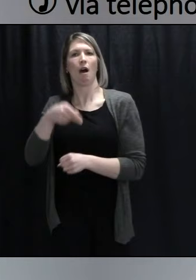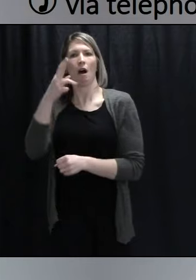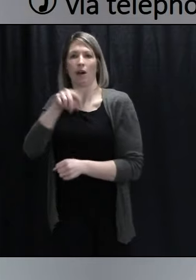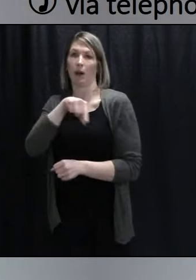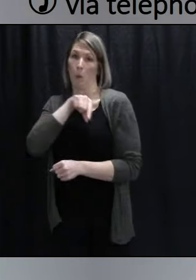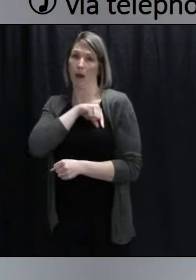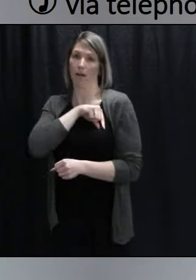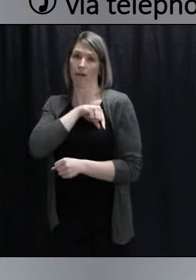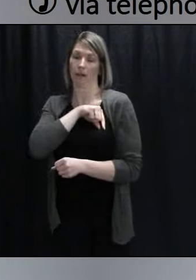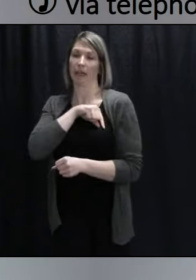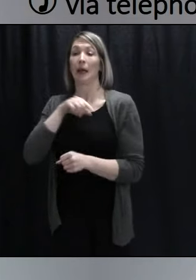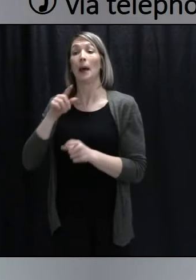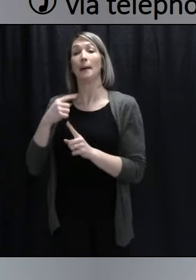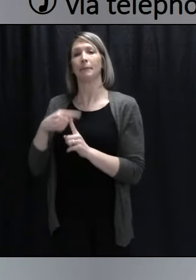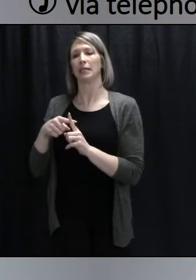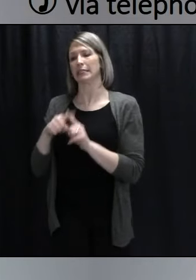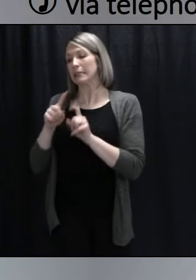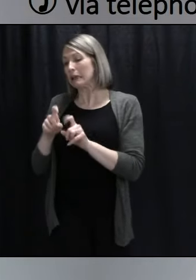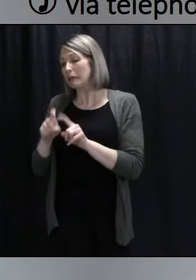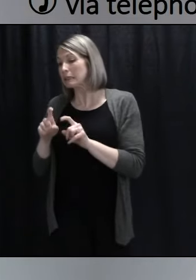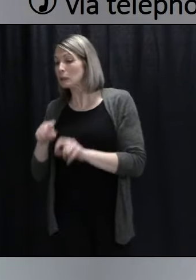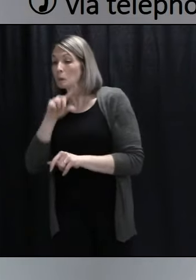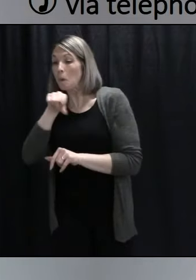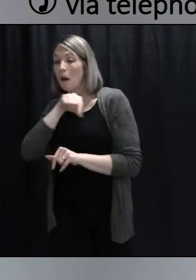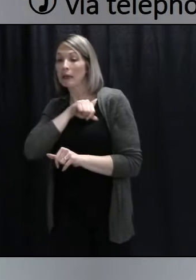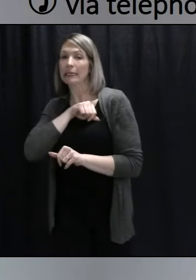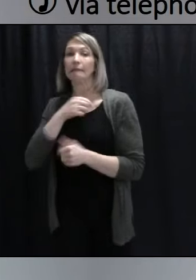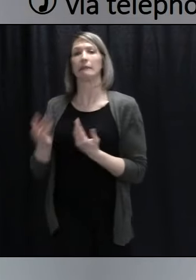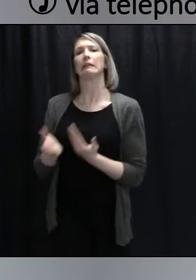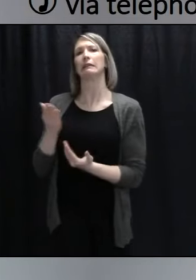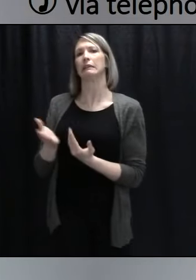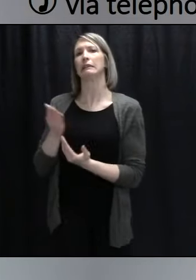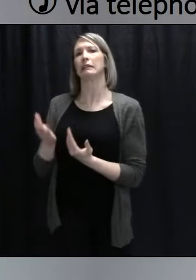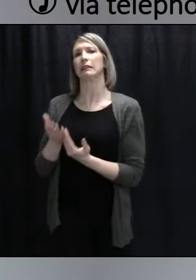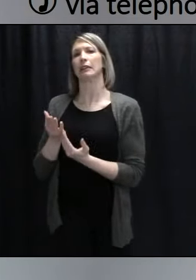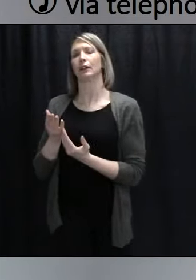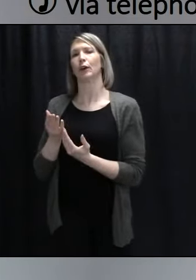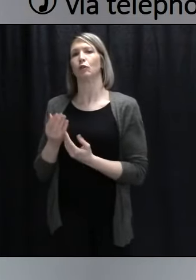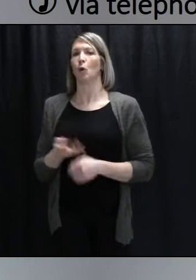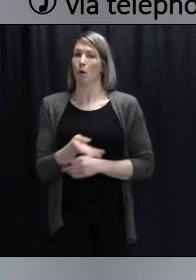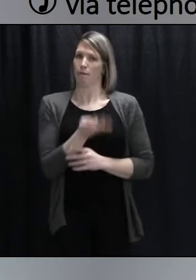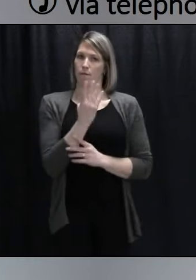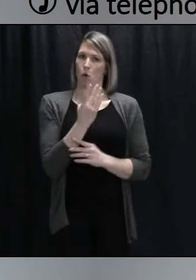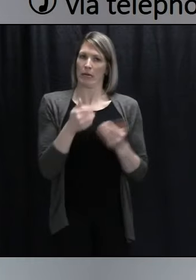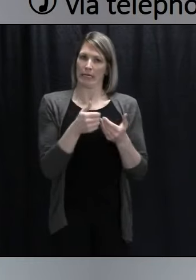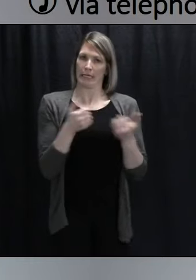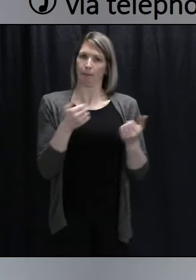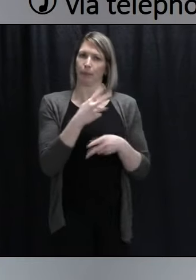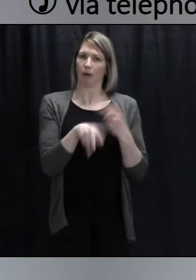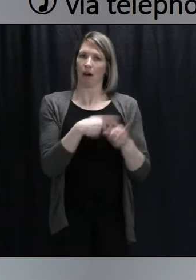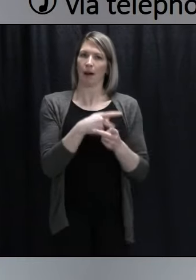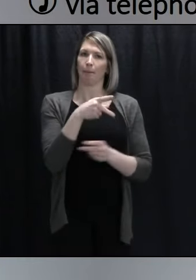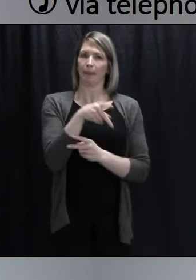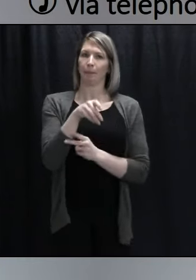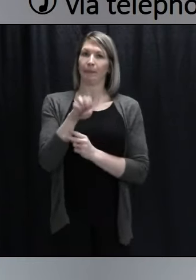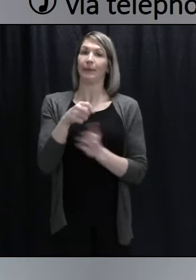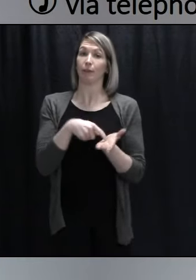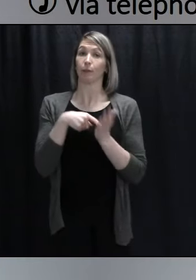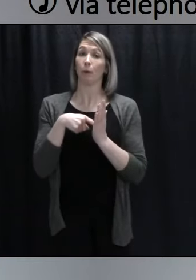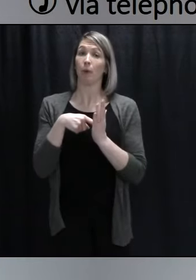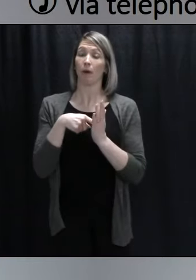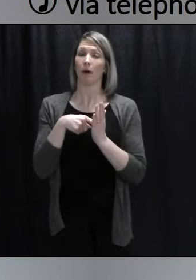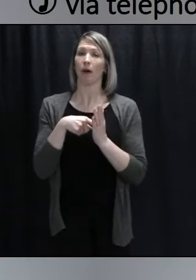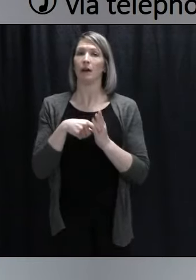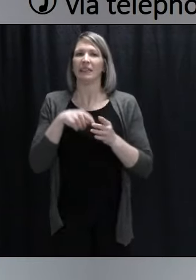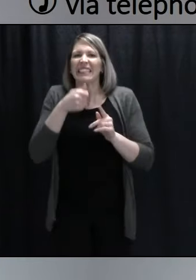are relatively straightforward. So it will differ for different pieces of equipment. And certainly